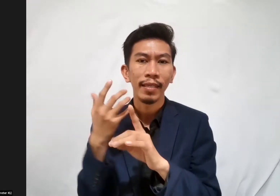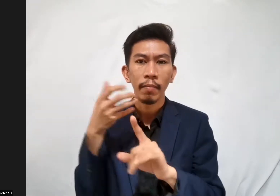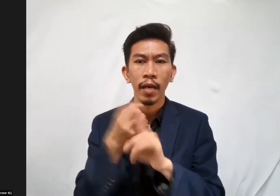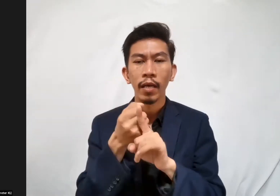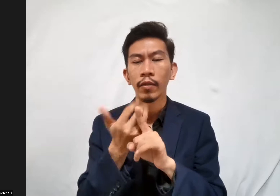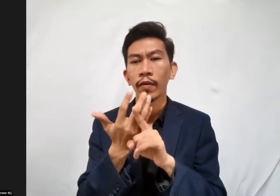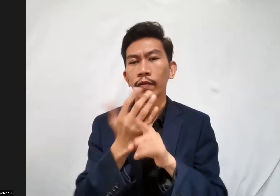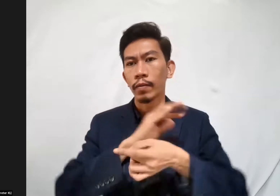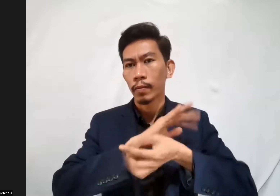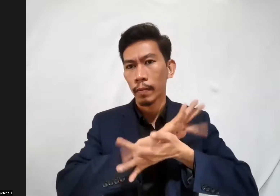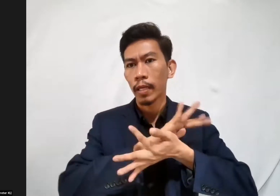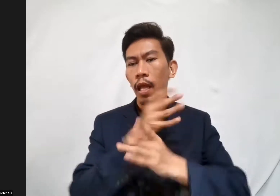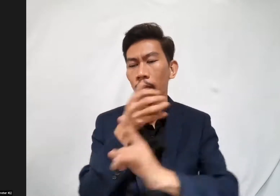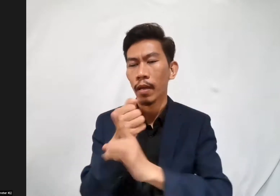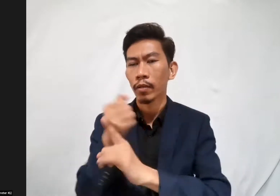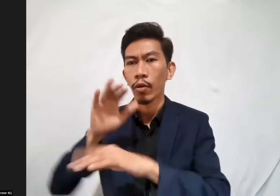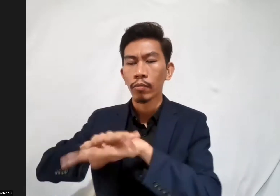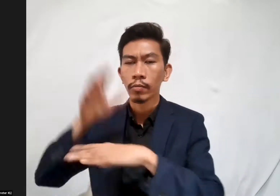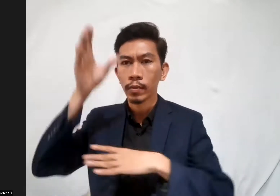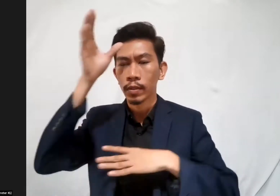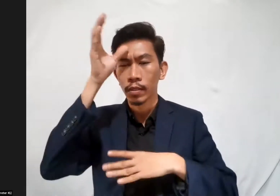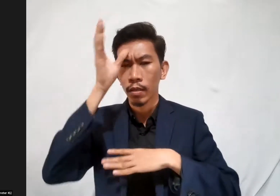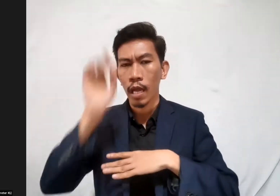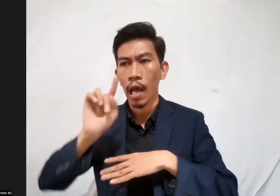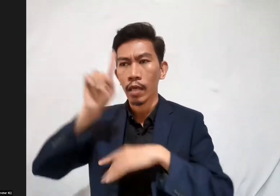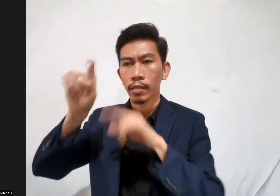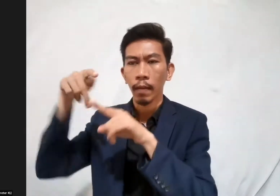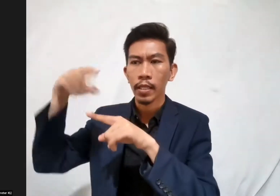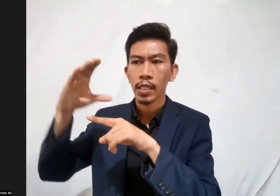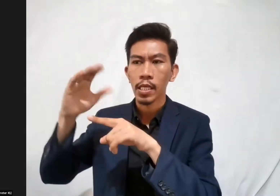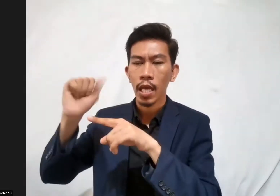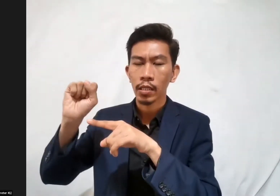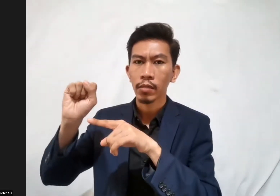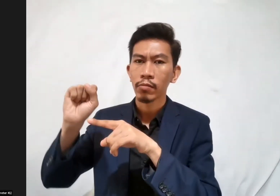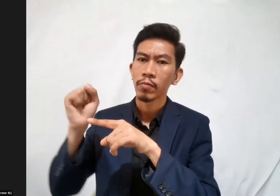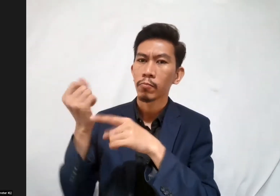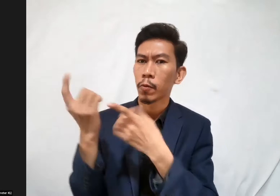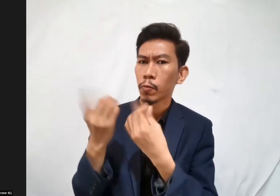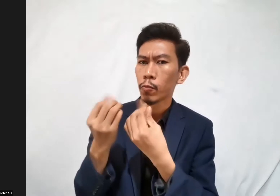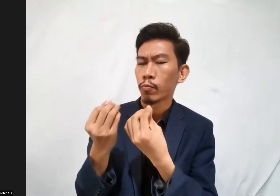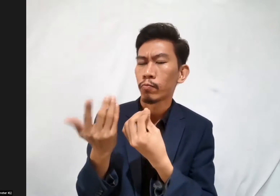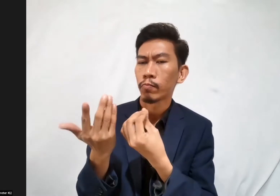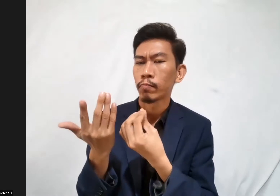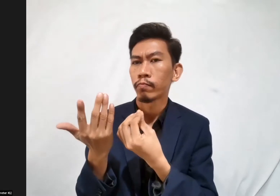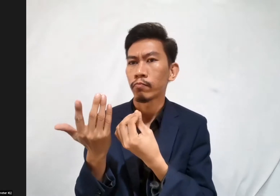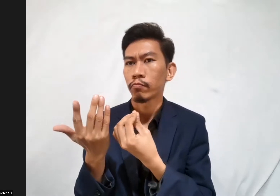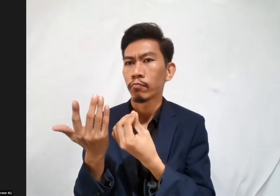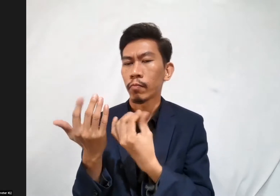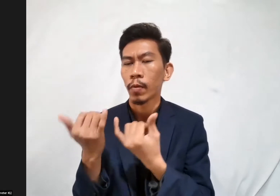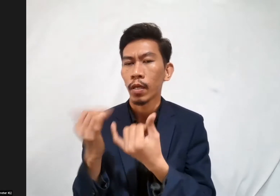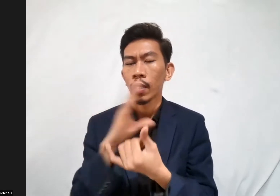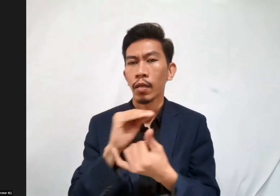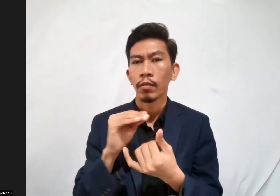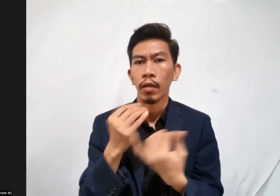we ask what are the PCS efforts towards this and the current situation and how patients